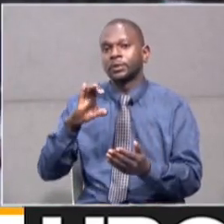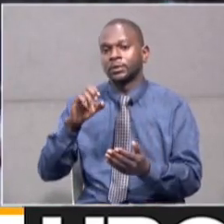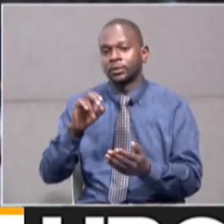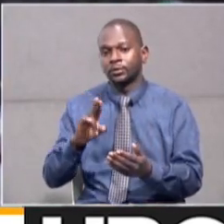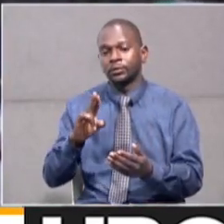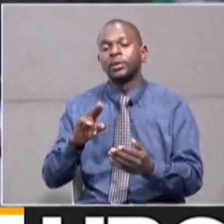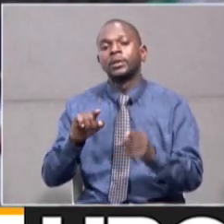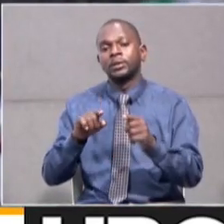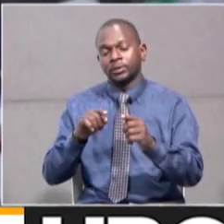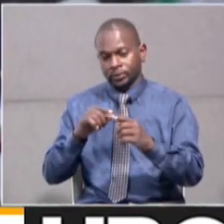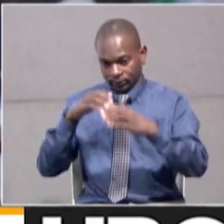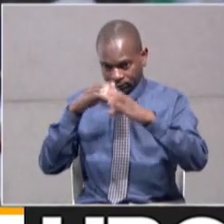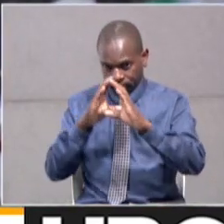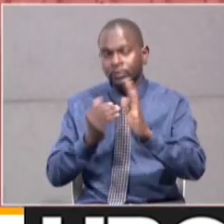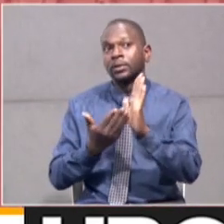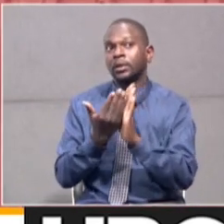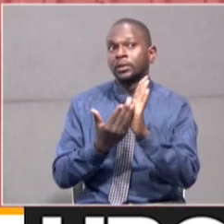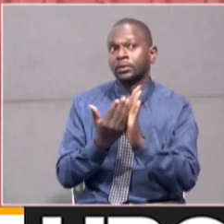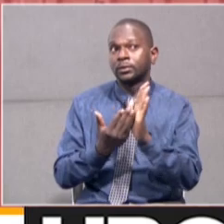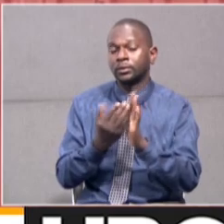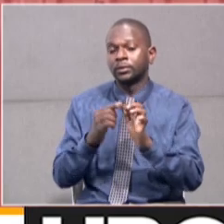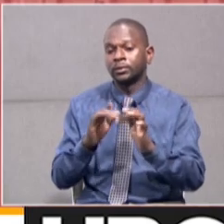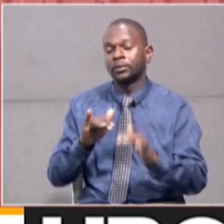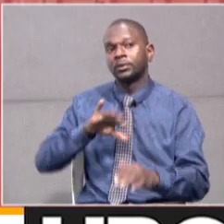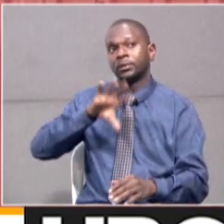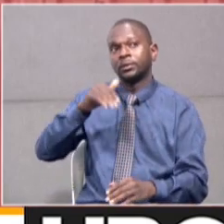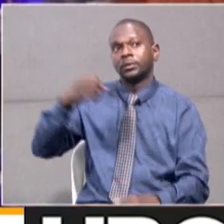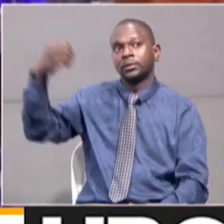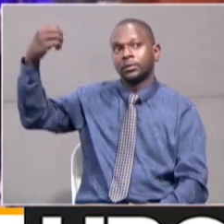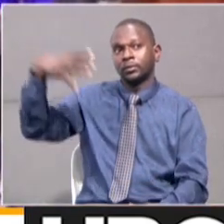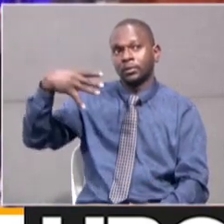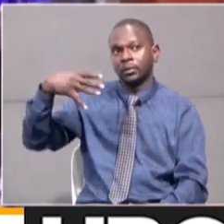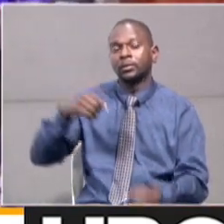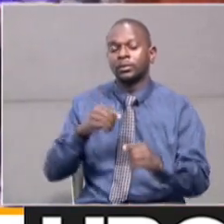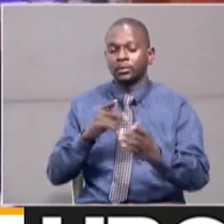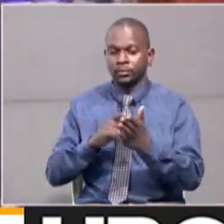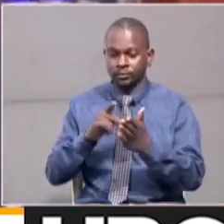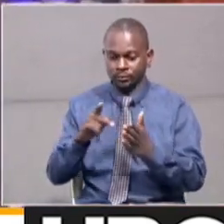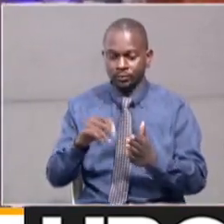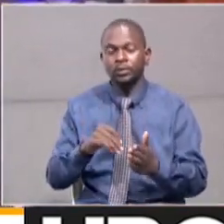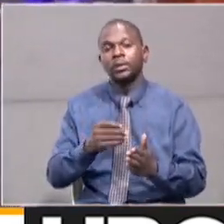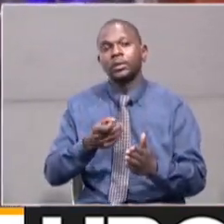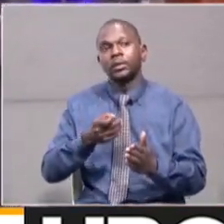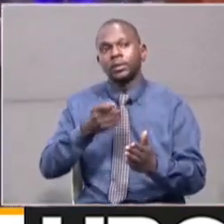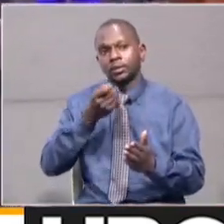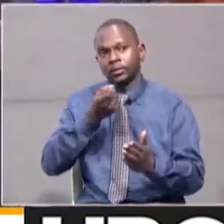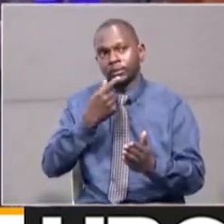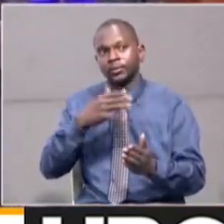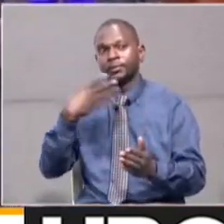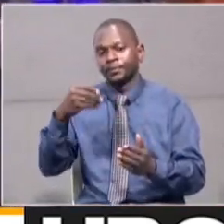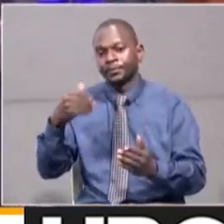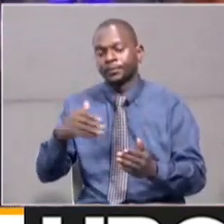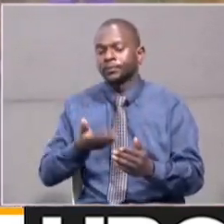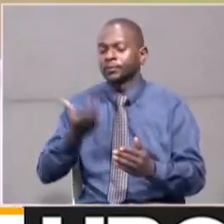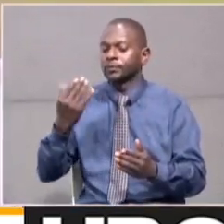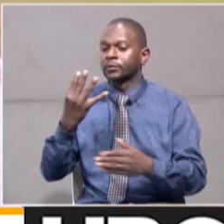theaters, and inpatient wards in the 2 regions with solar power installations and procurement of medical support equipment in the last